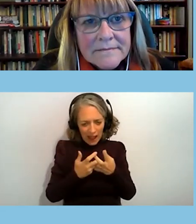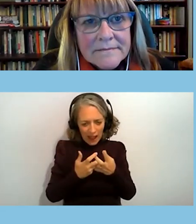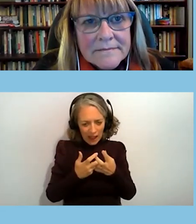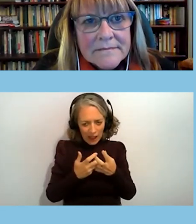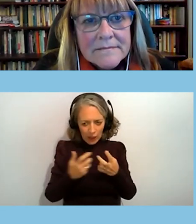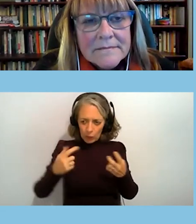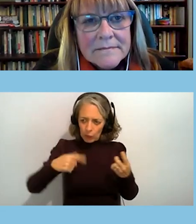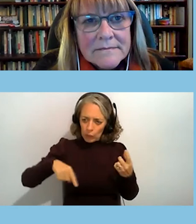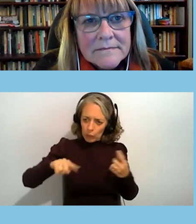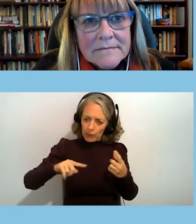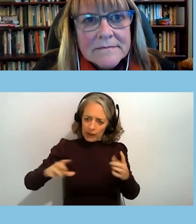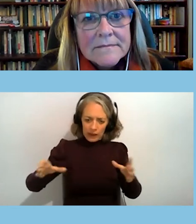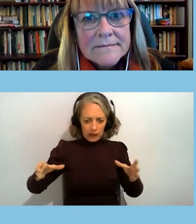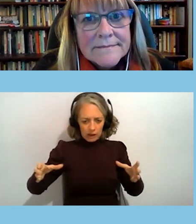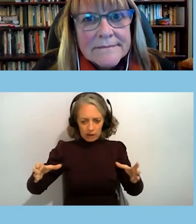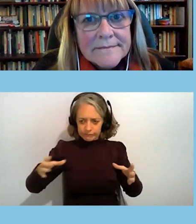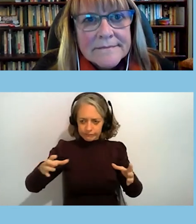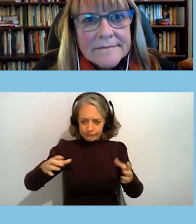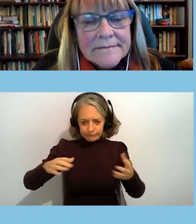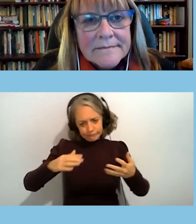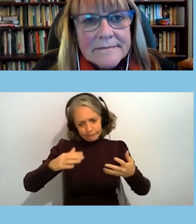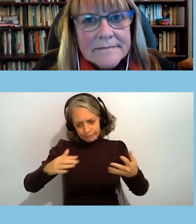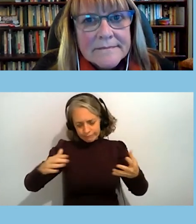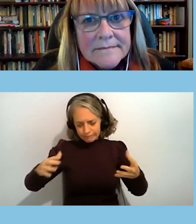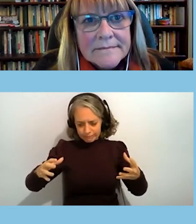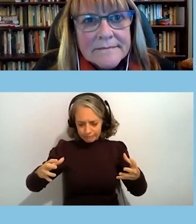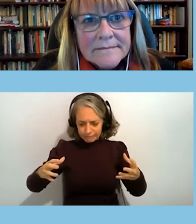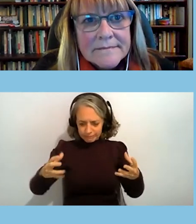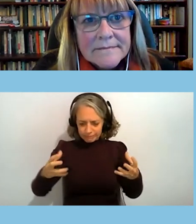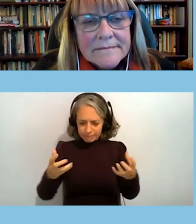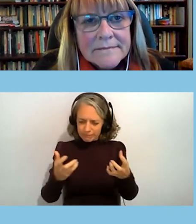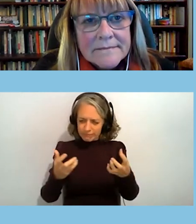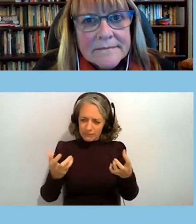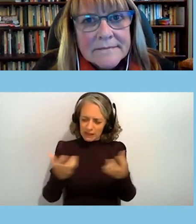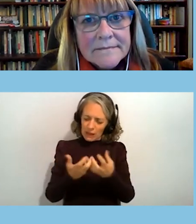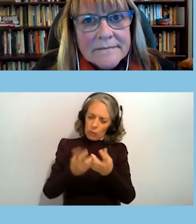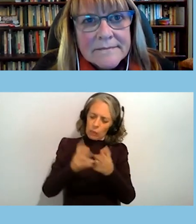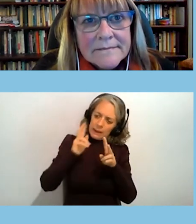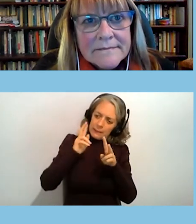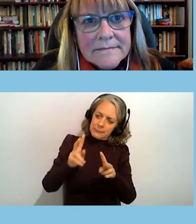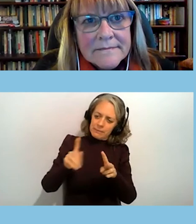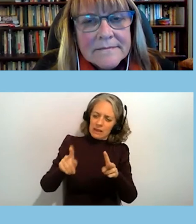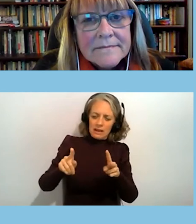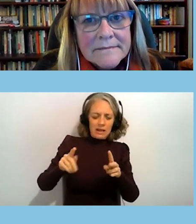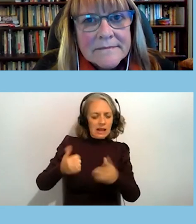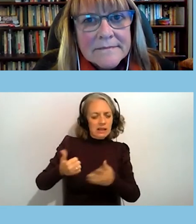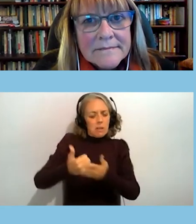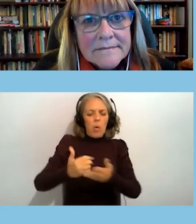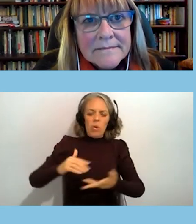support services and how we are often kind of position them in the background, and